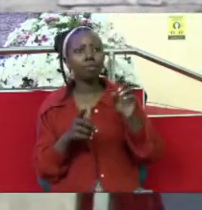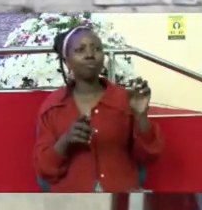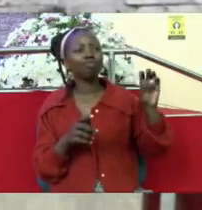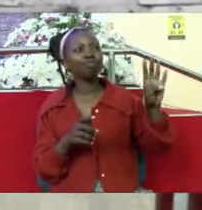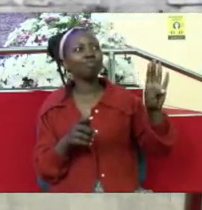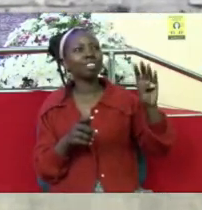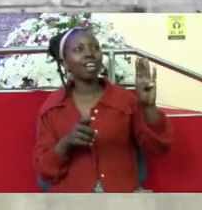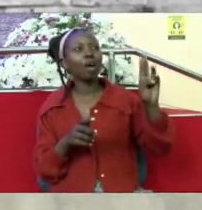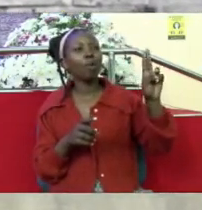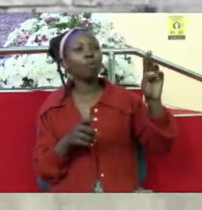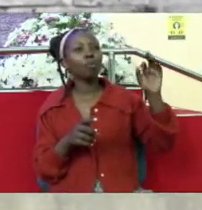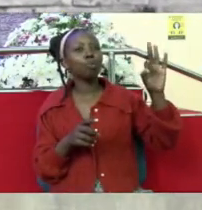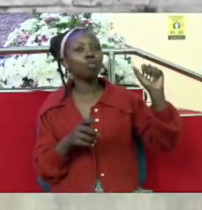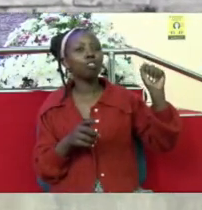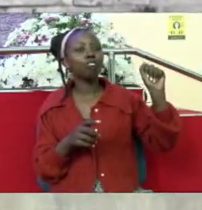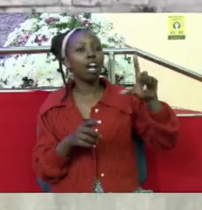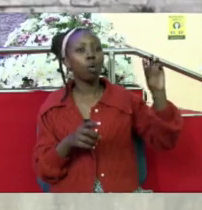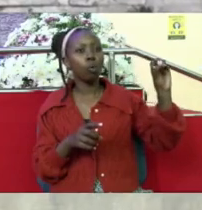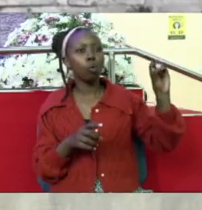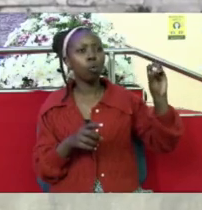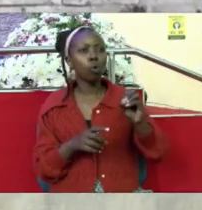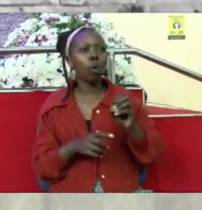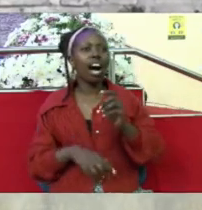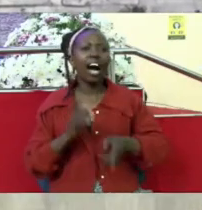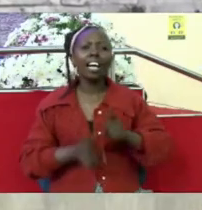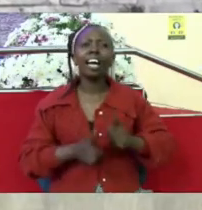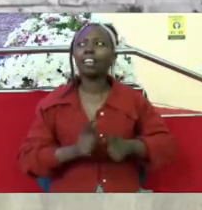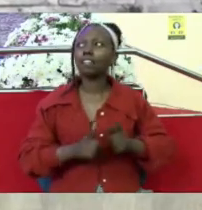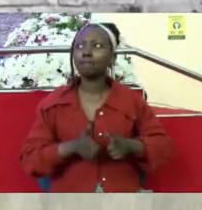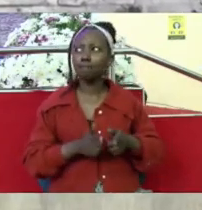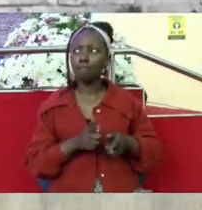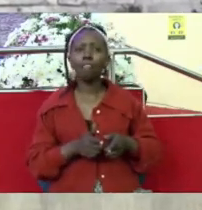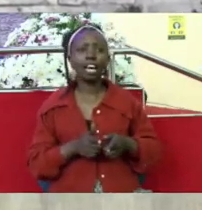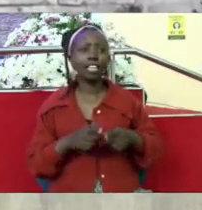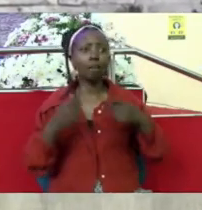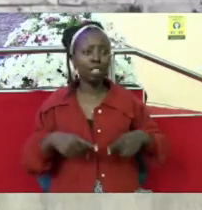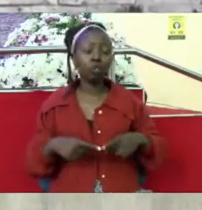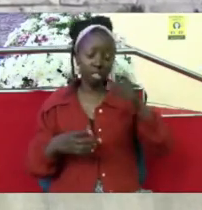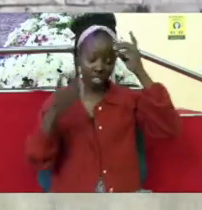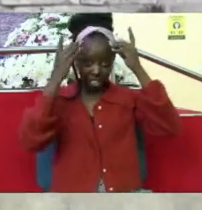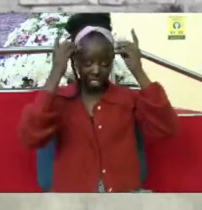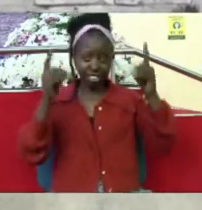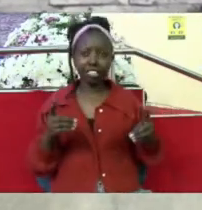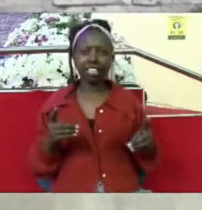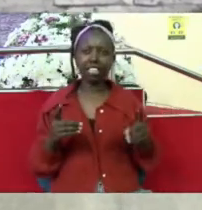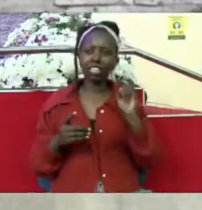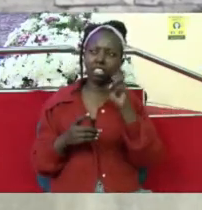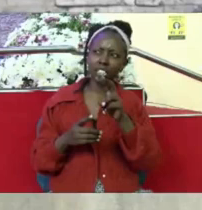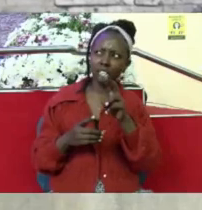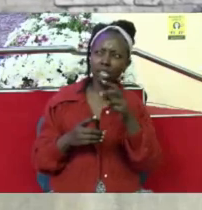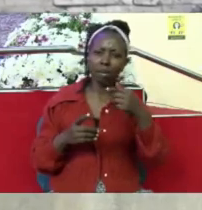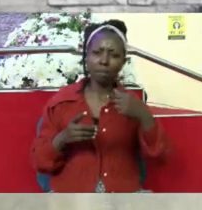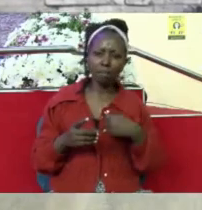After it did whatever they do, and then decided you are going to have it. And the man saw between him